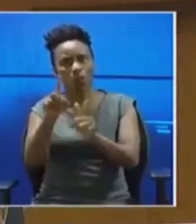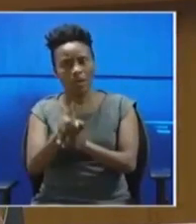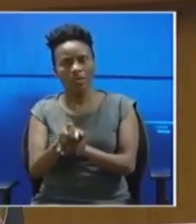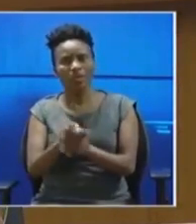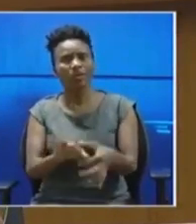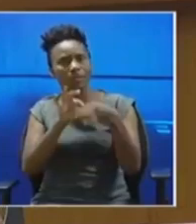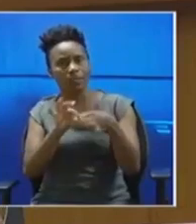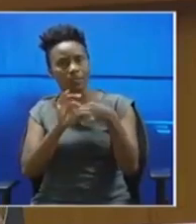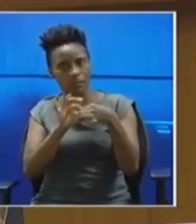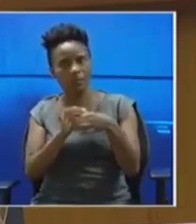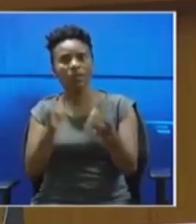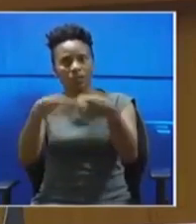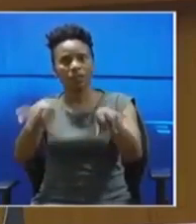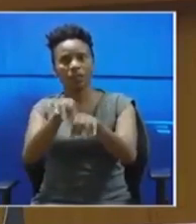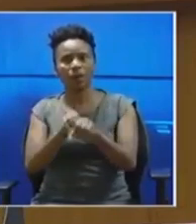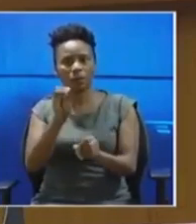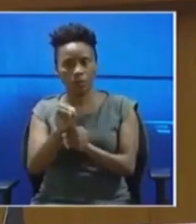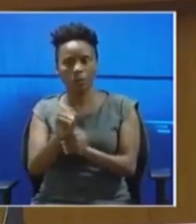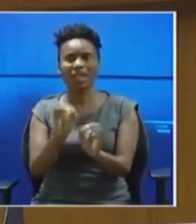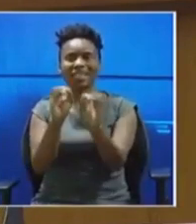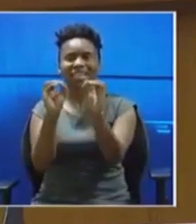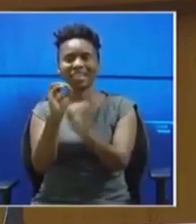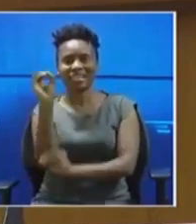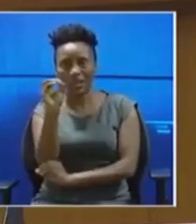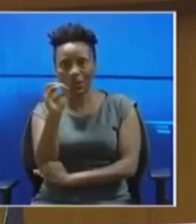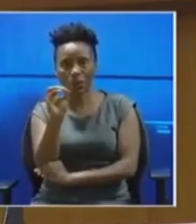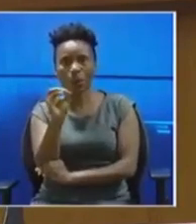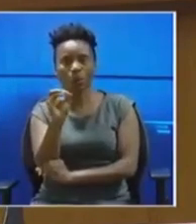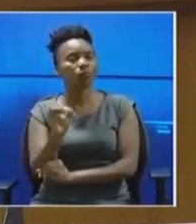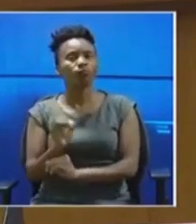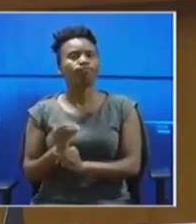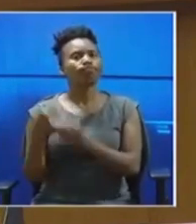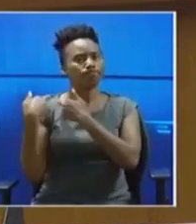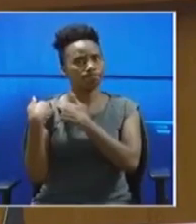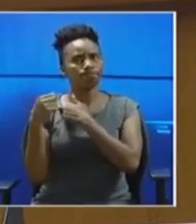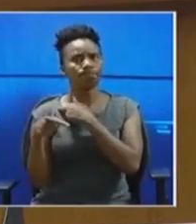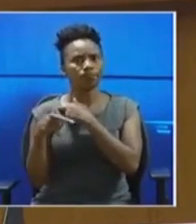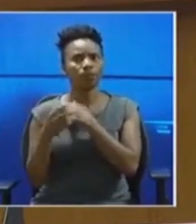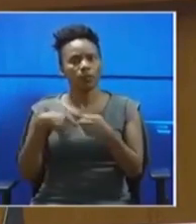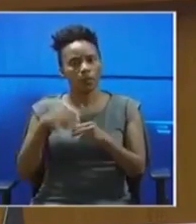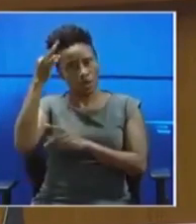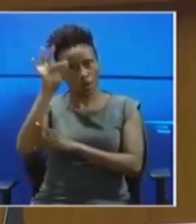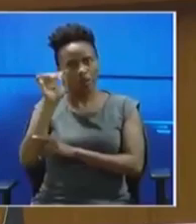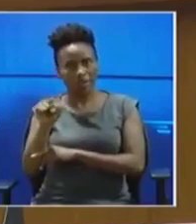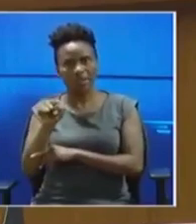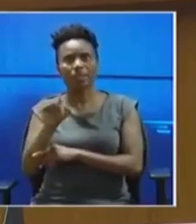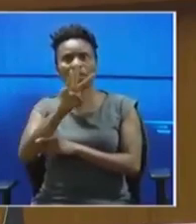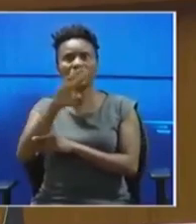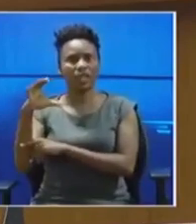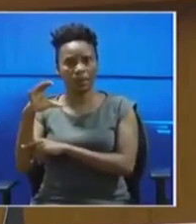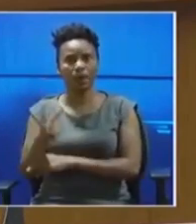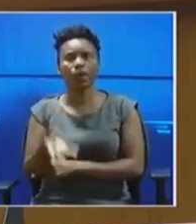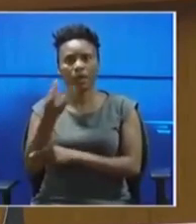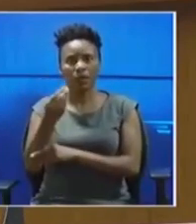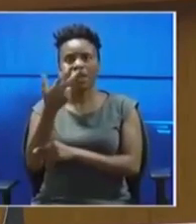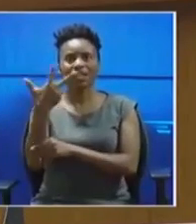to our values and a zero tolerance to corruption. Where we govern in the Western Cape, we're at 83%, we receive the